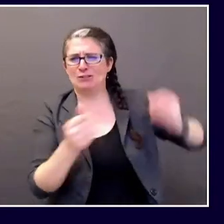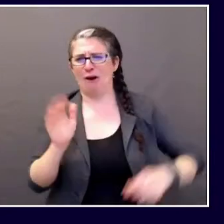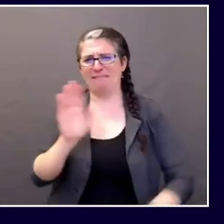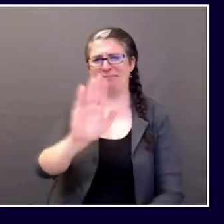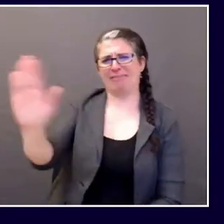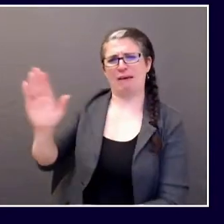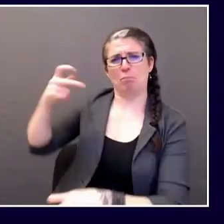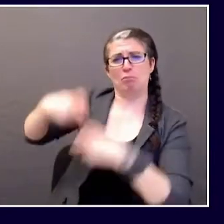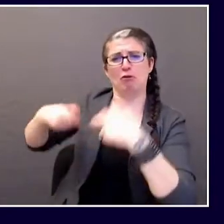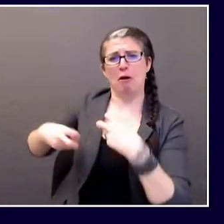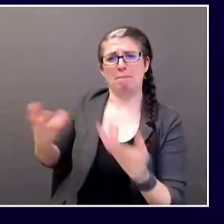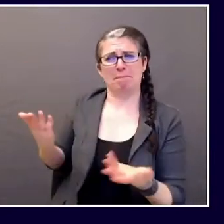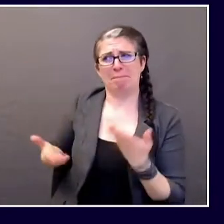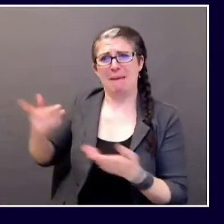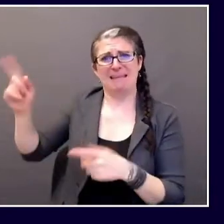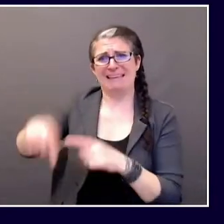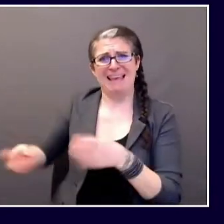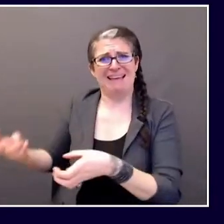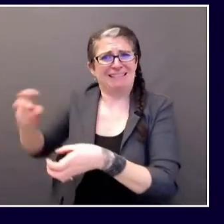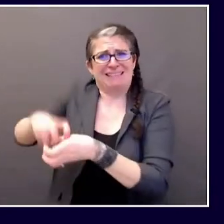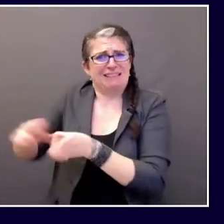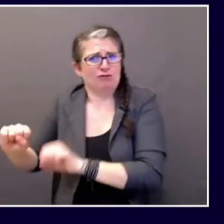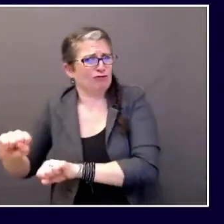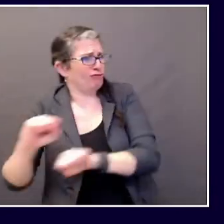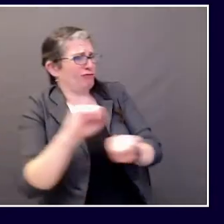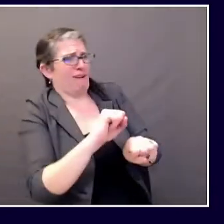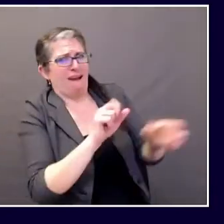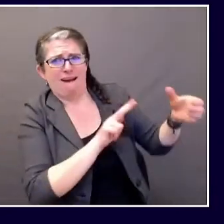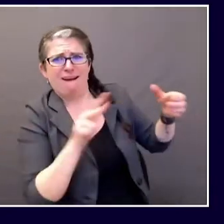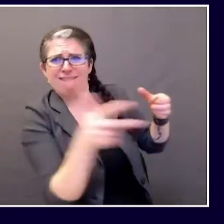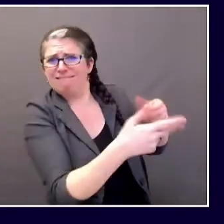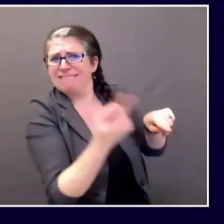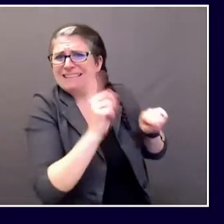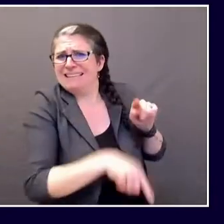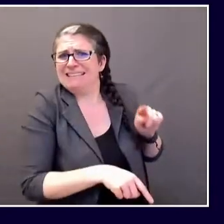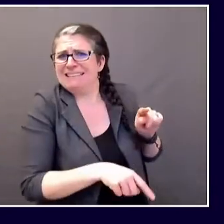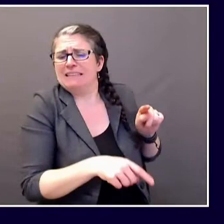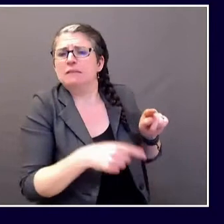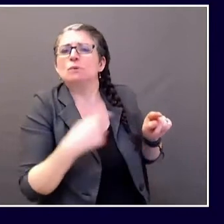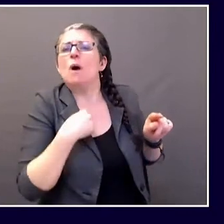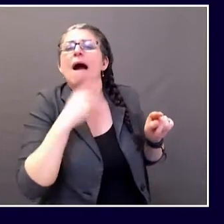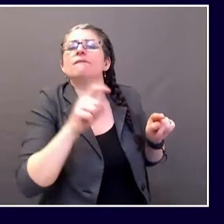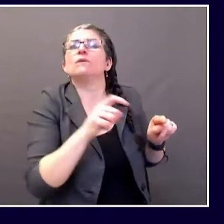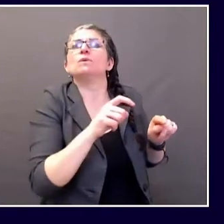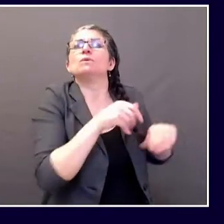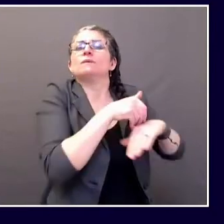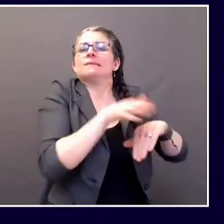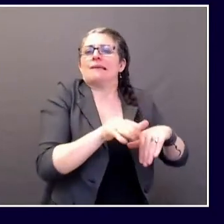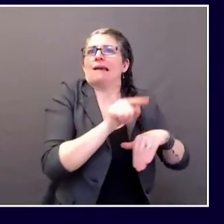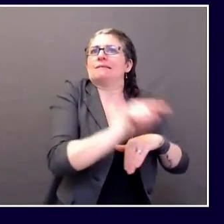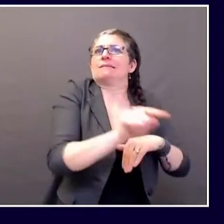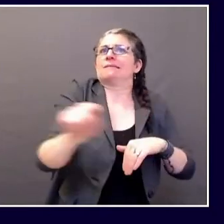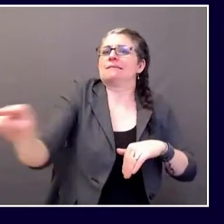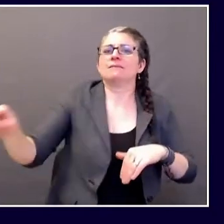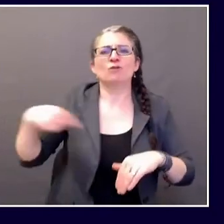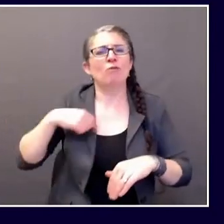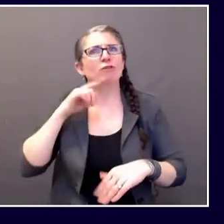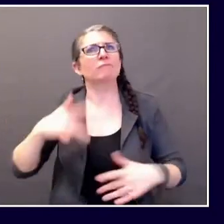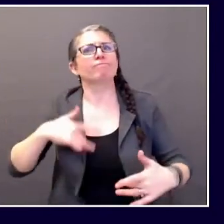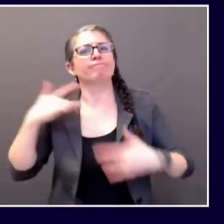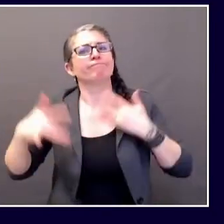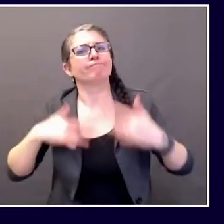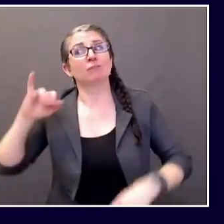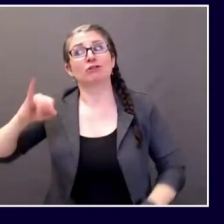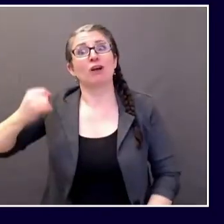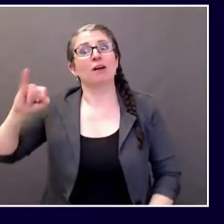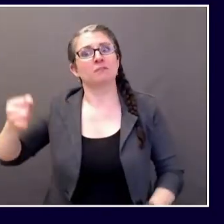of the strengths, undeniable strengths of the J&J vaccine. We're also investigating other venues that may, again, for other parts of the state, could